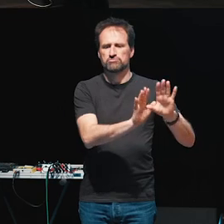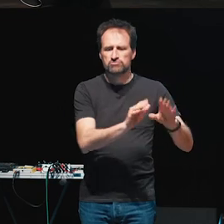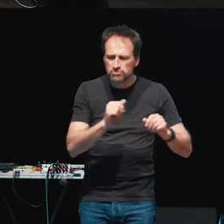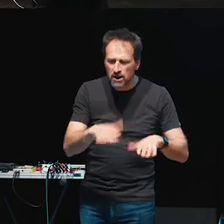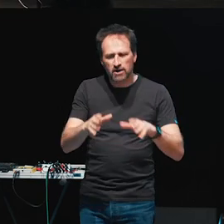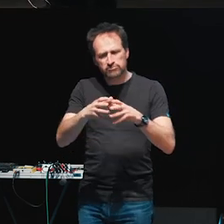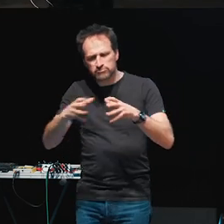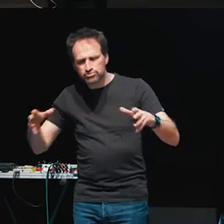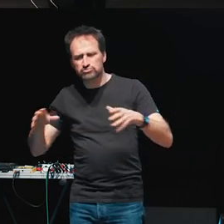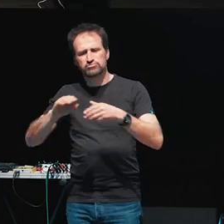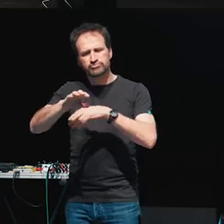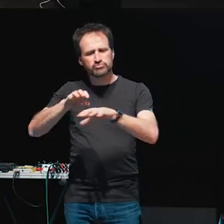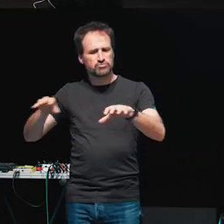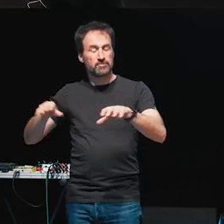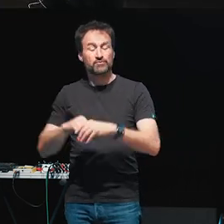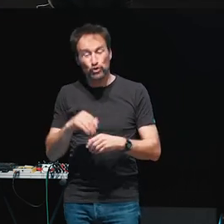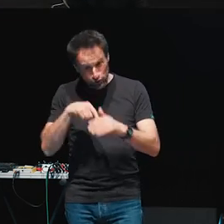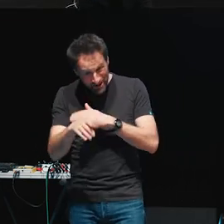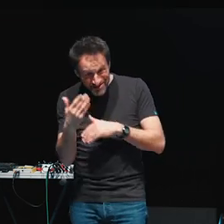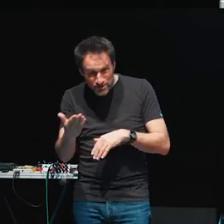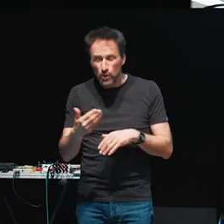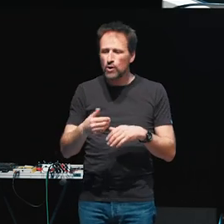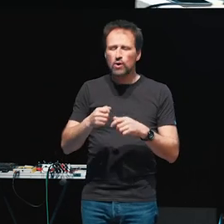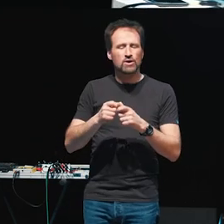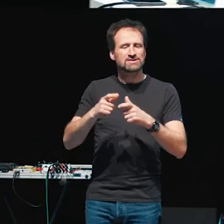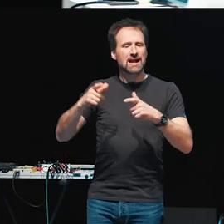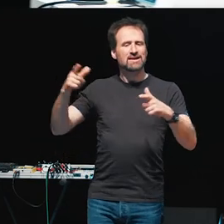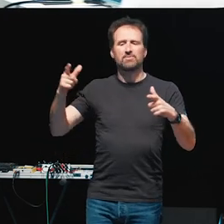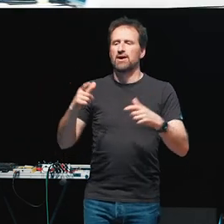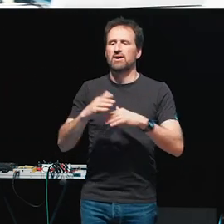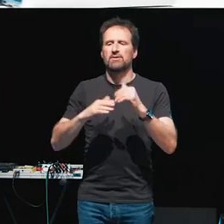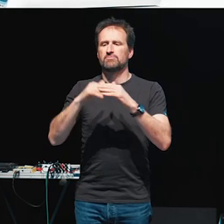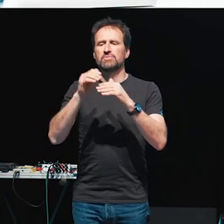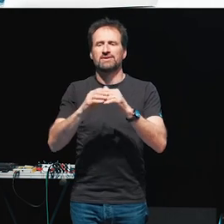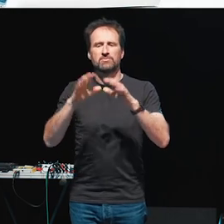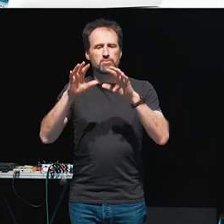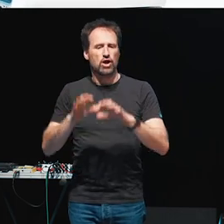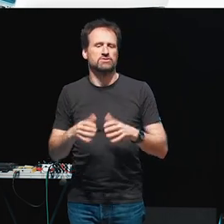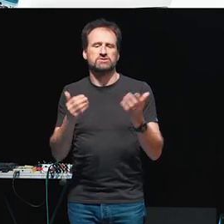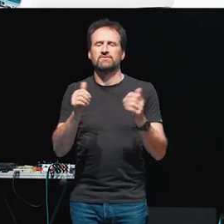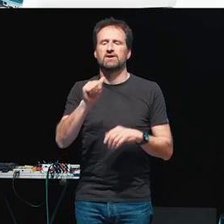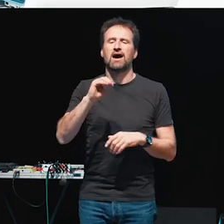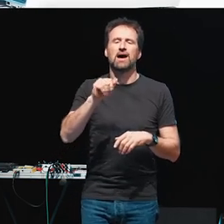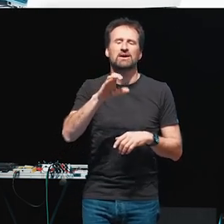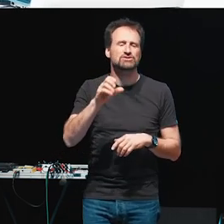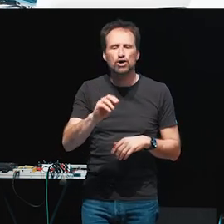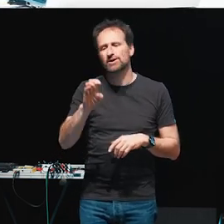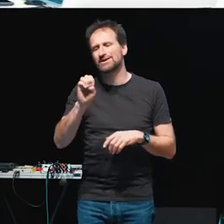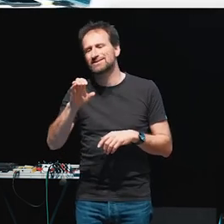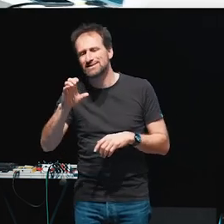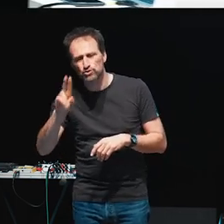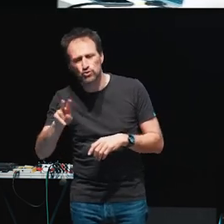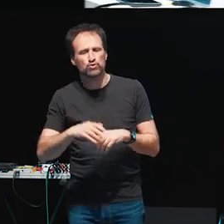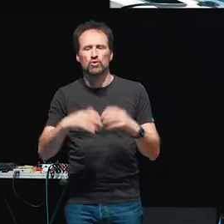these new scalable building blocks like Nginx or Amazon EC2 or Relic or Heroku